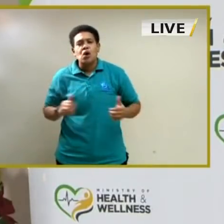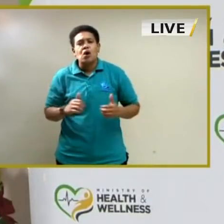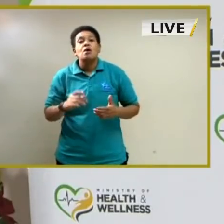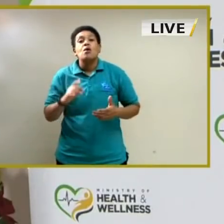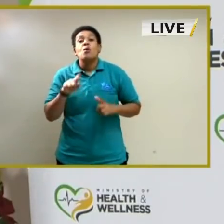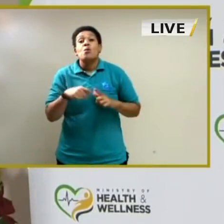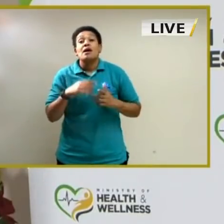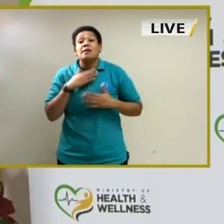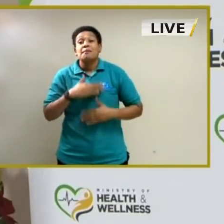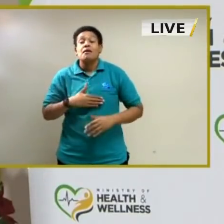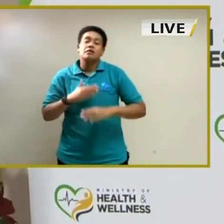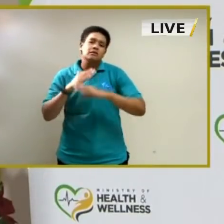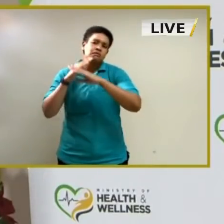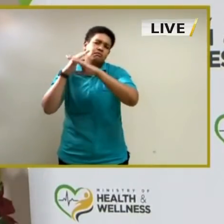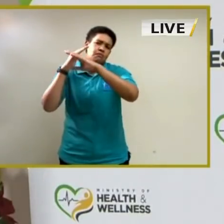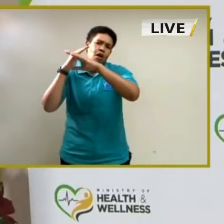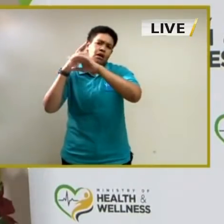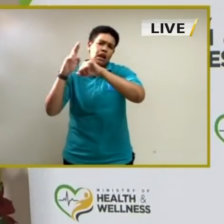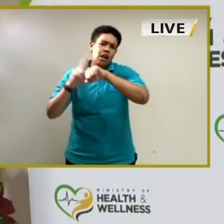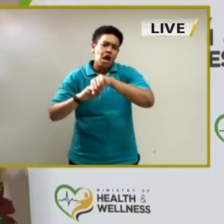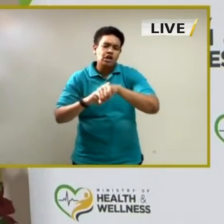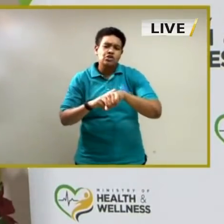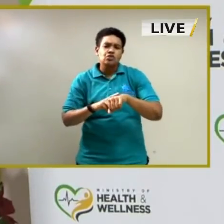We did some